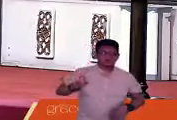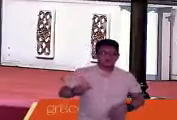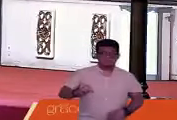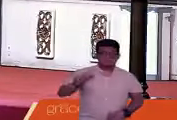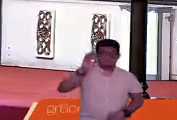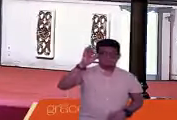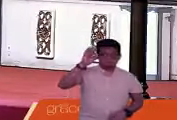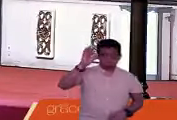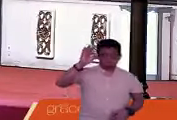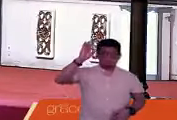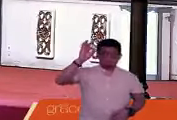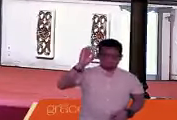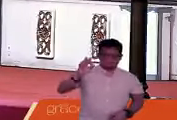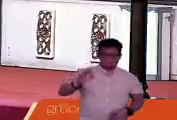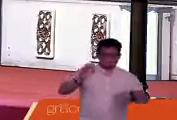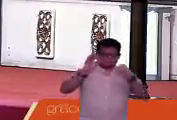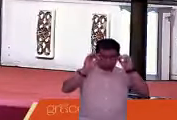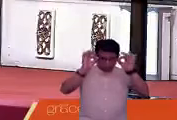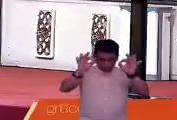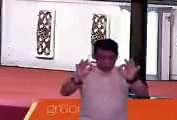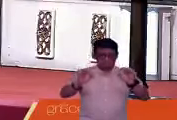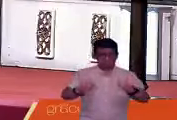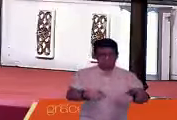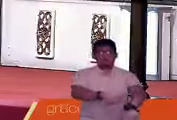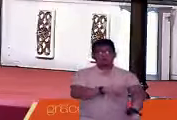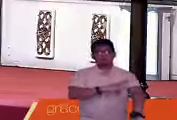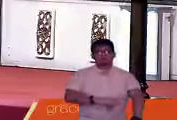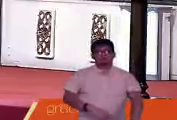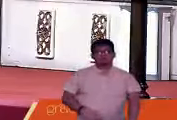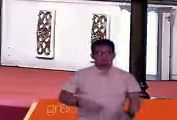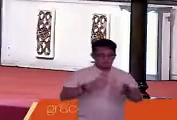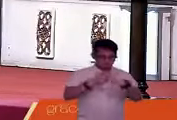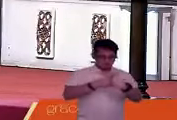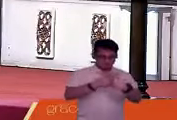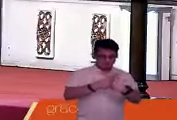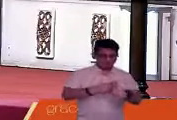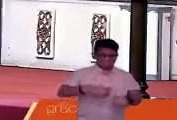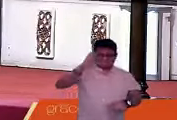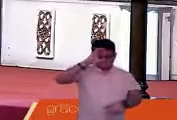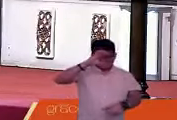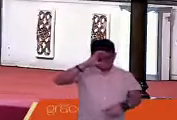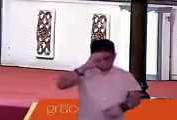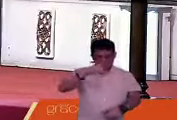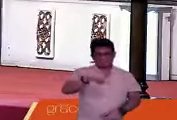Number one. Seek the Lord. Seek the Lord. Proverbs 28 verse